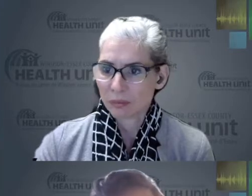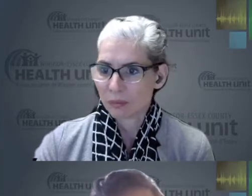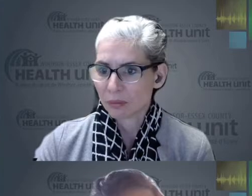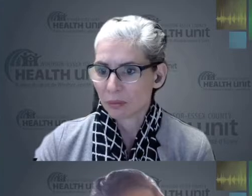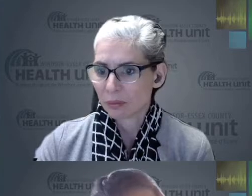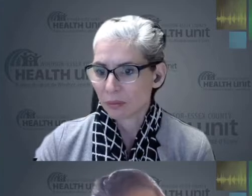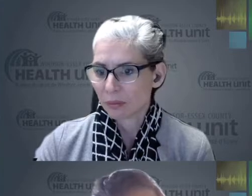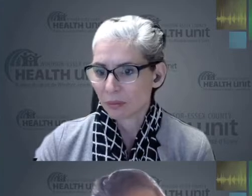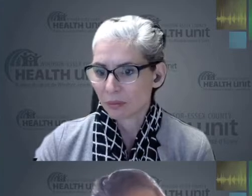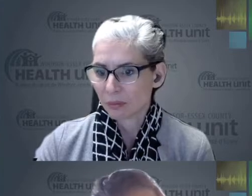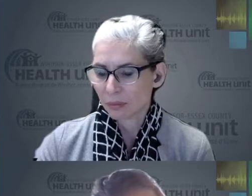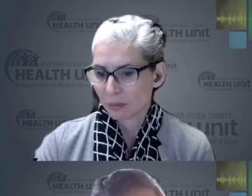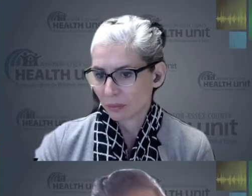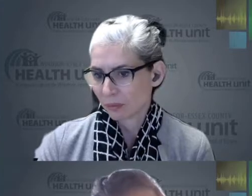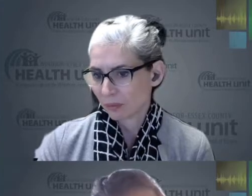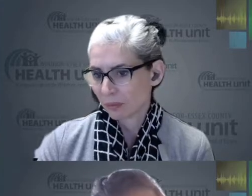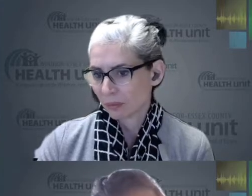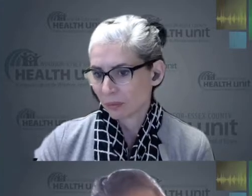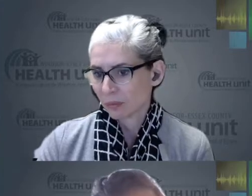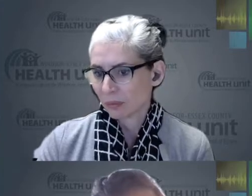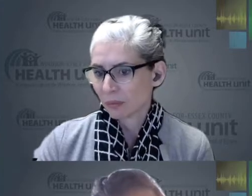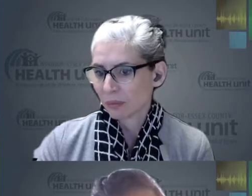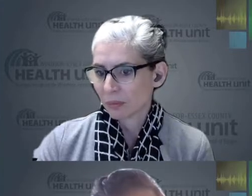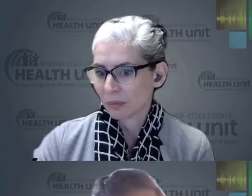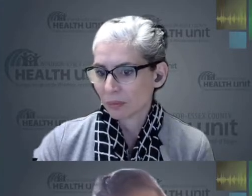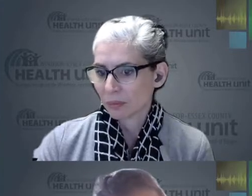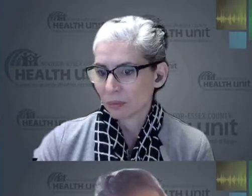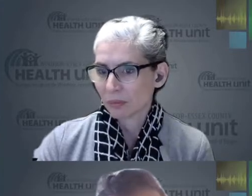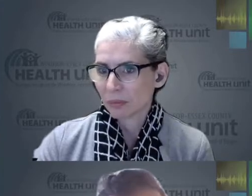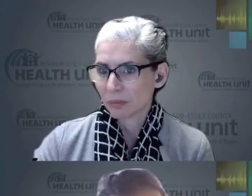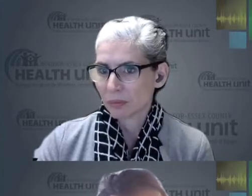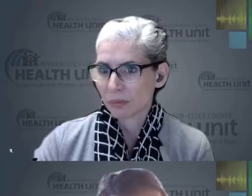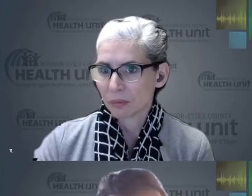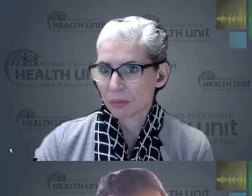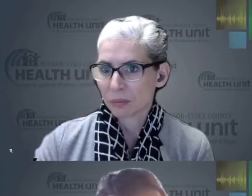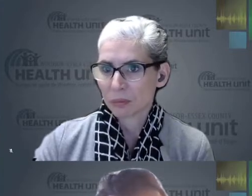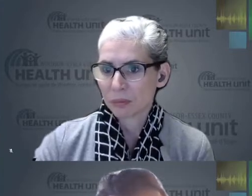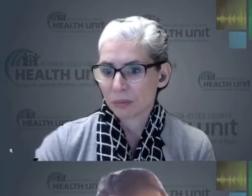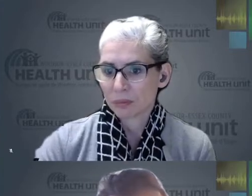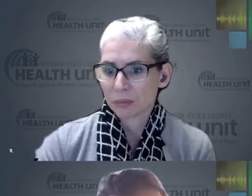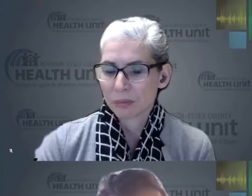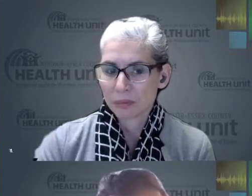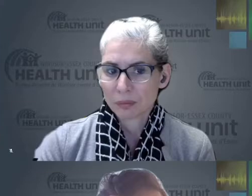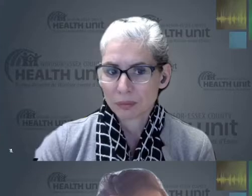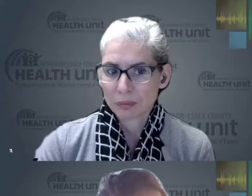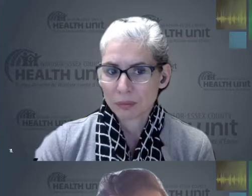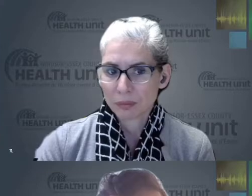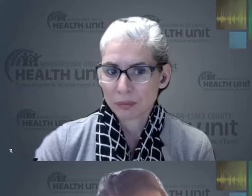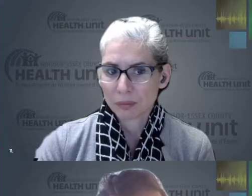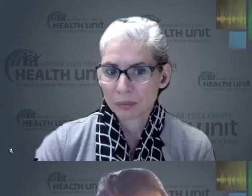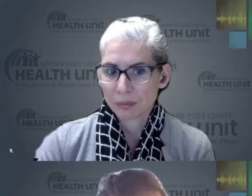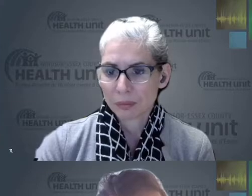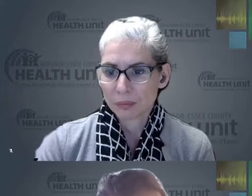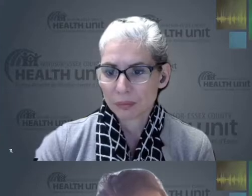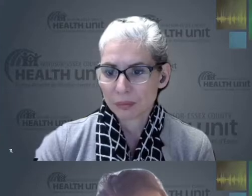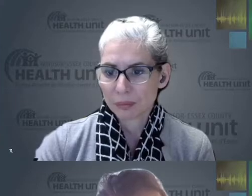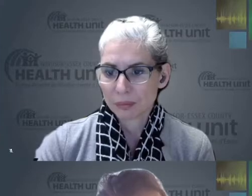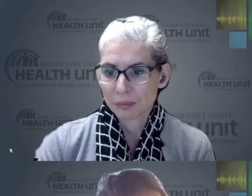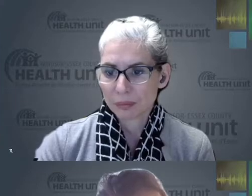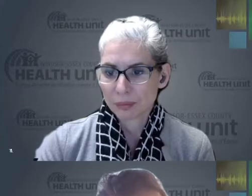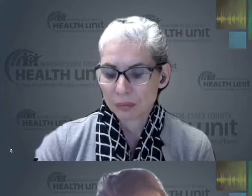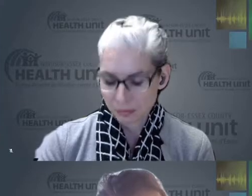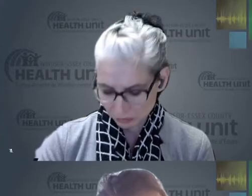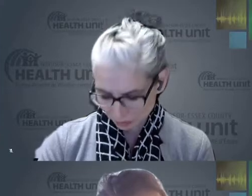Okay. Now, regarding the EPRI summary, what things stood out to you? And as far as the decreasing